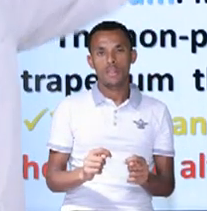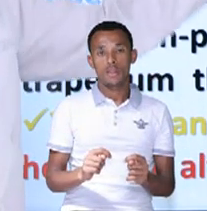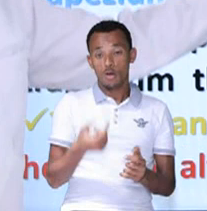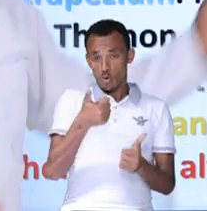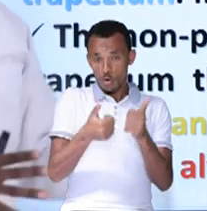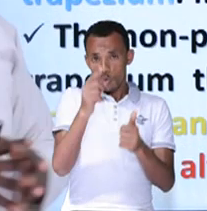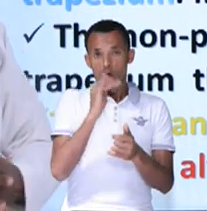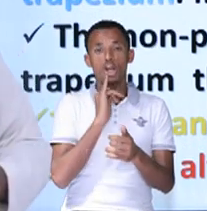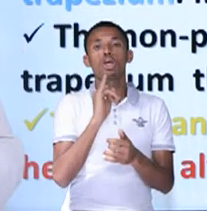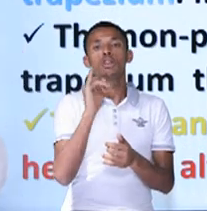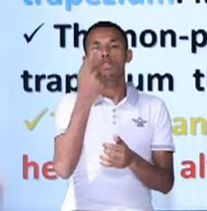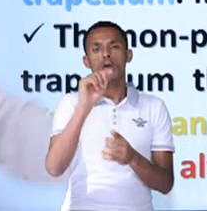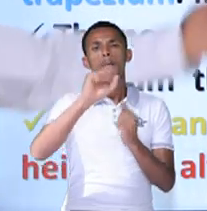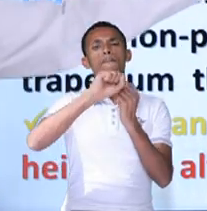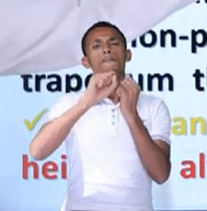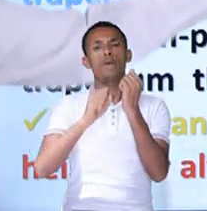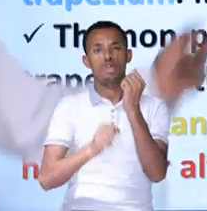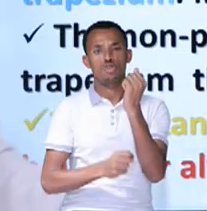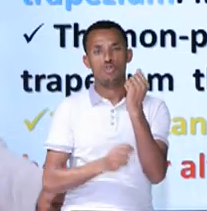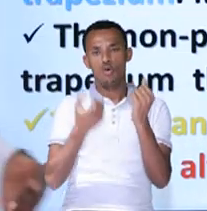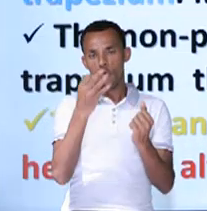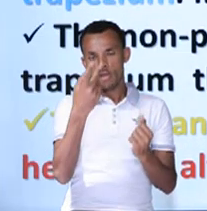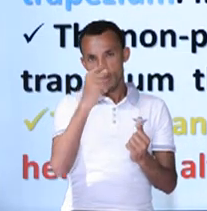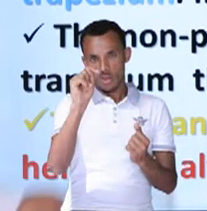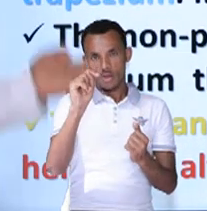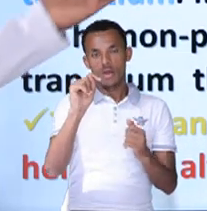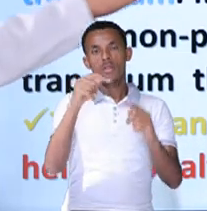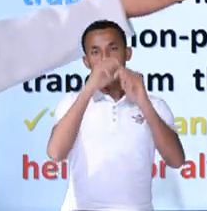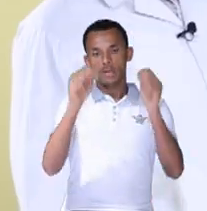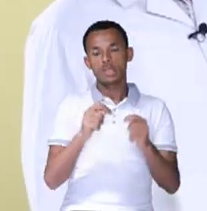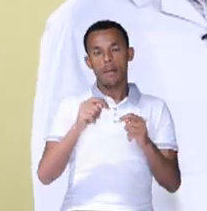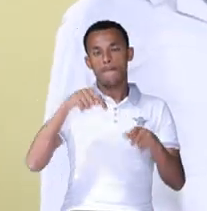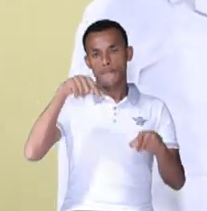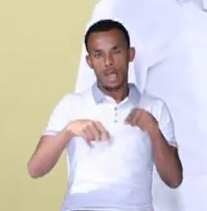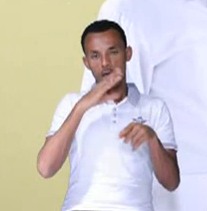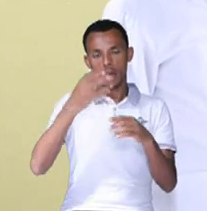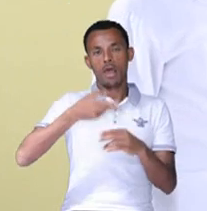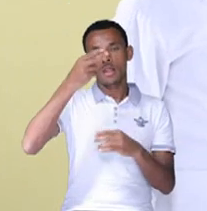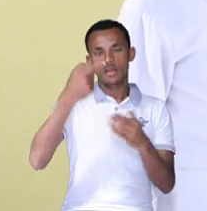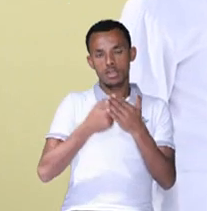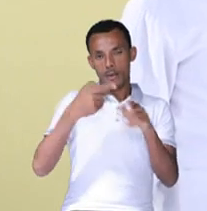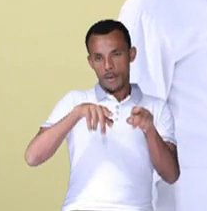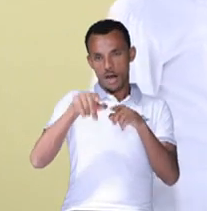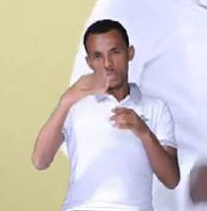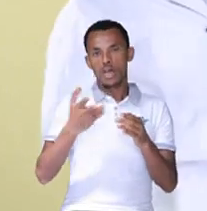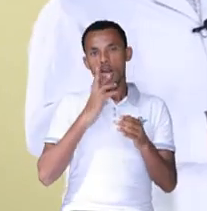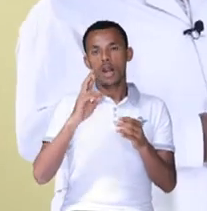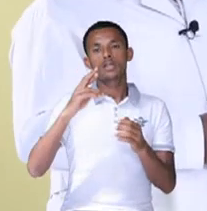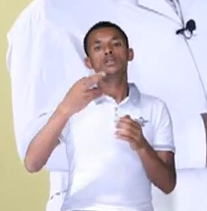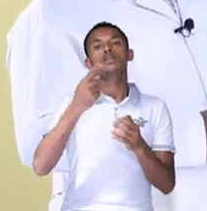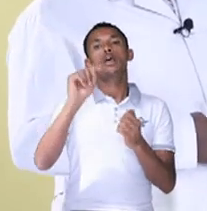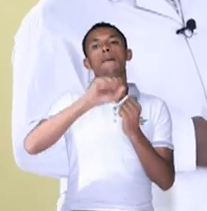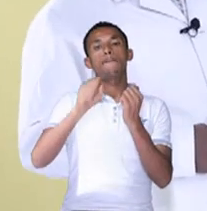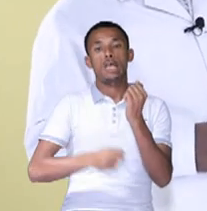which one is the base of the trapezium, the legs and the height. The parallel side are called the base of the